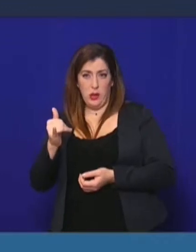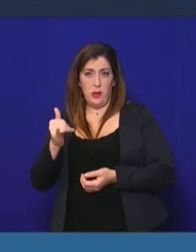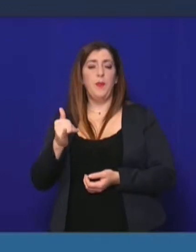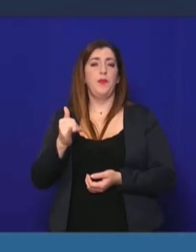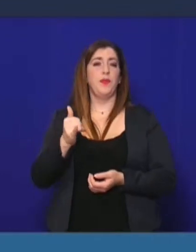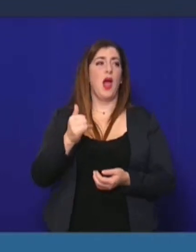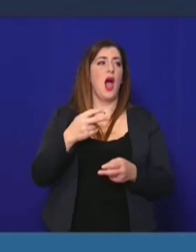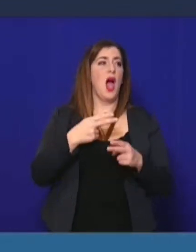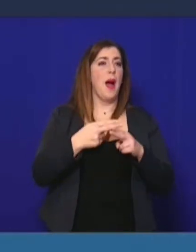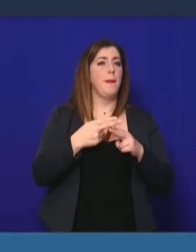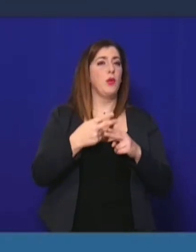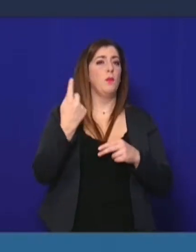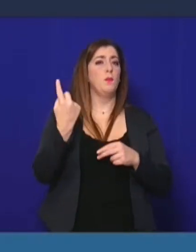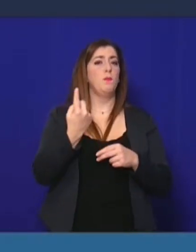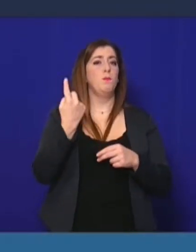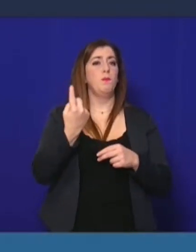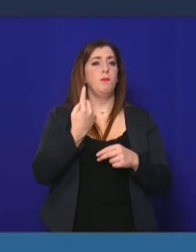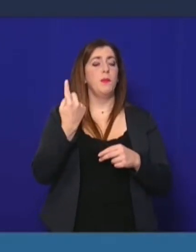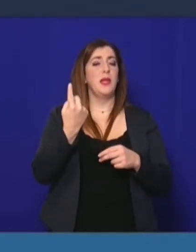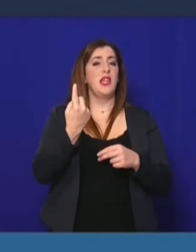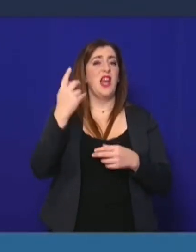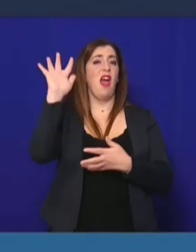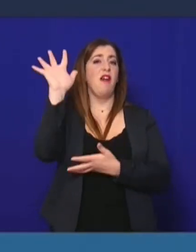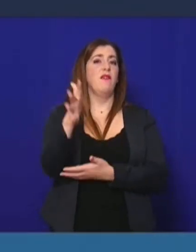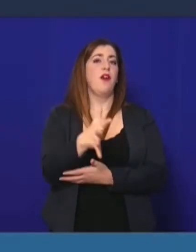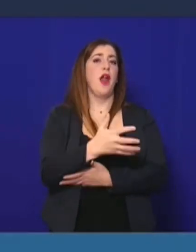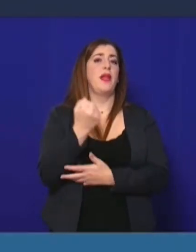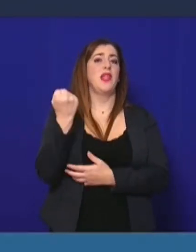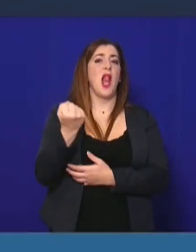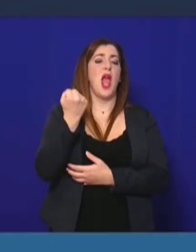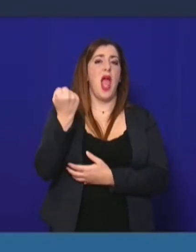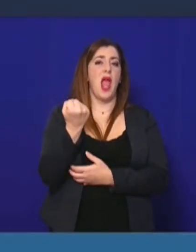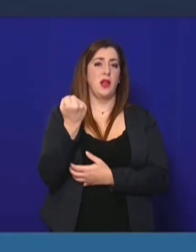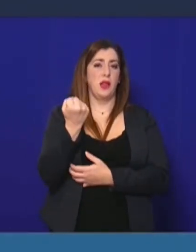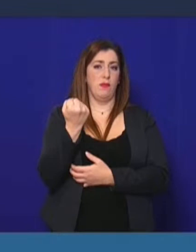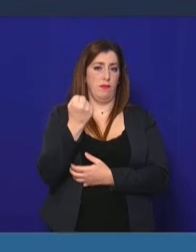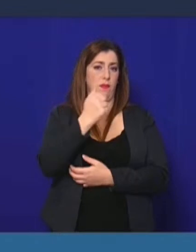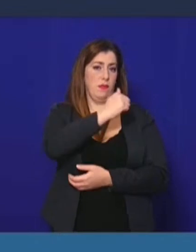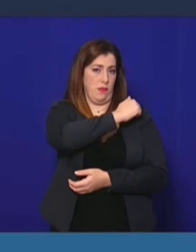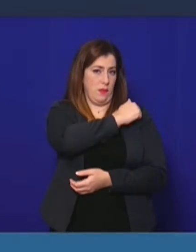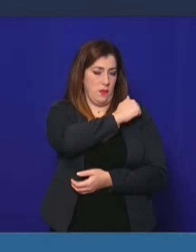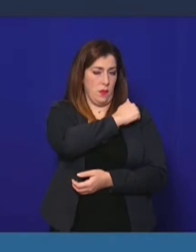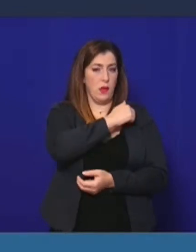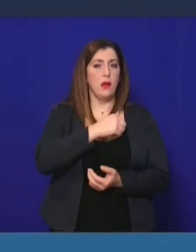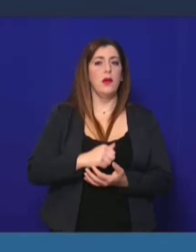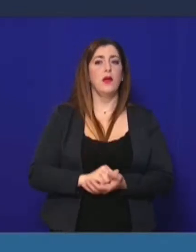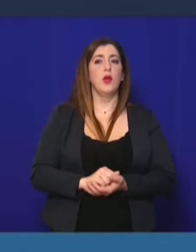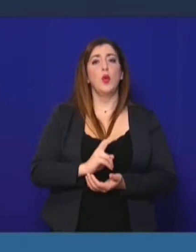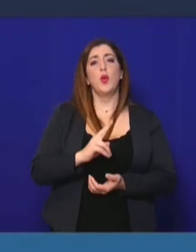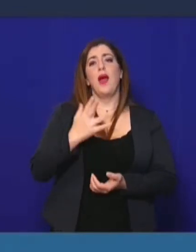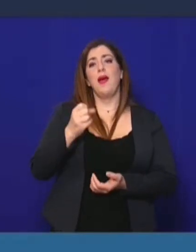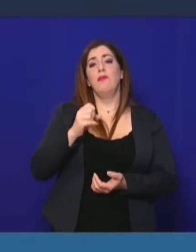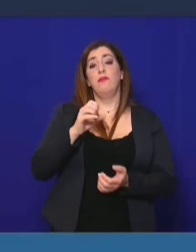minn naħata l-Environmental Health Officers taħt l-Environmental Health Directorate. Però mbagħad niftakru li għandna entitajiet oħrajn li huma wkoll qegħdin